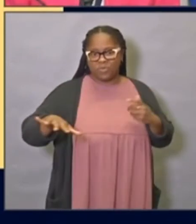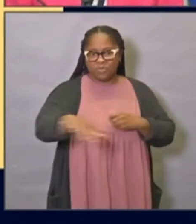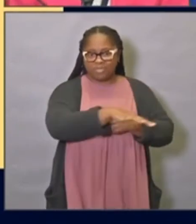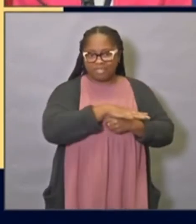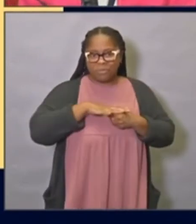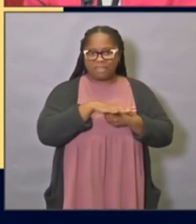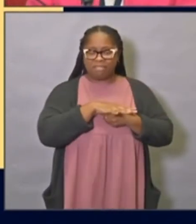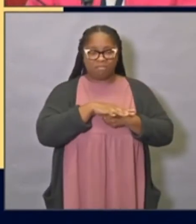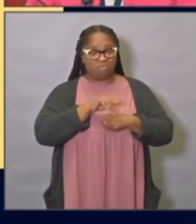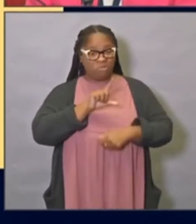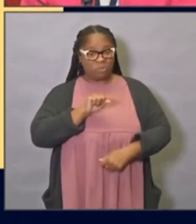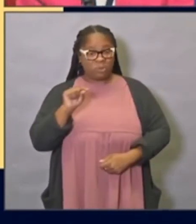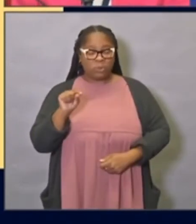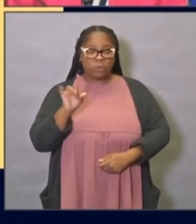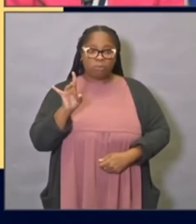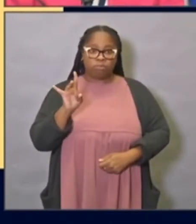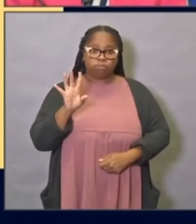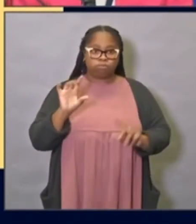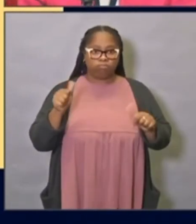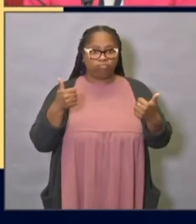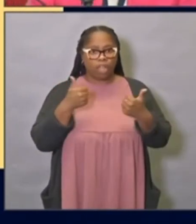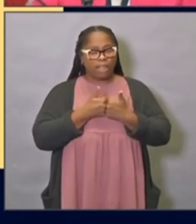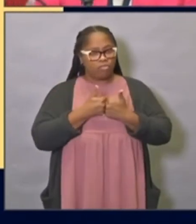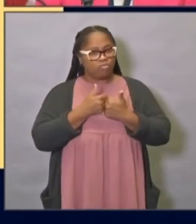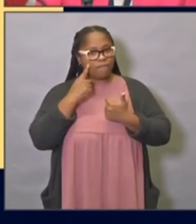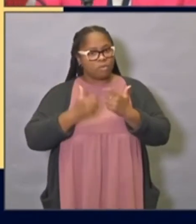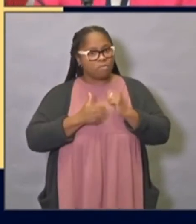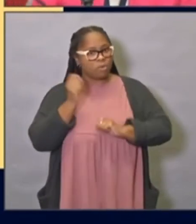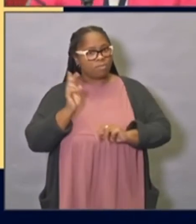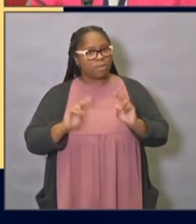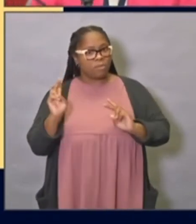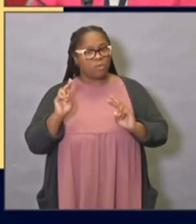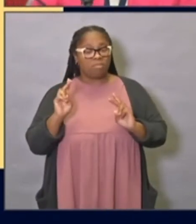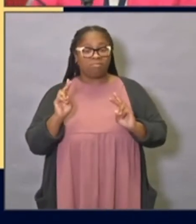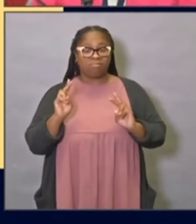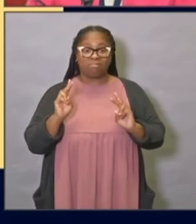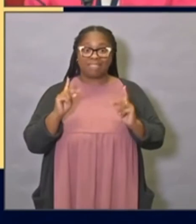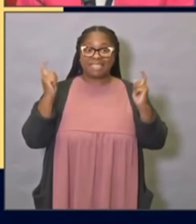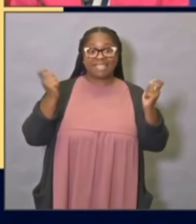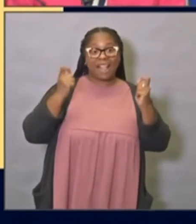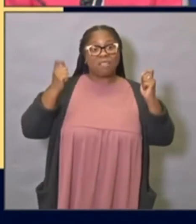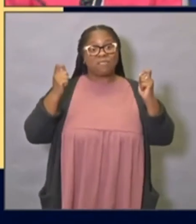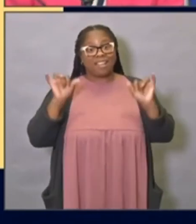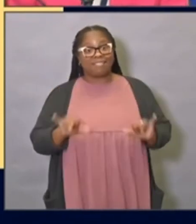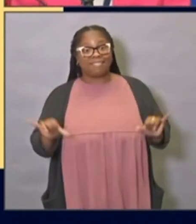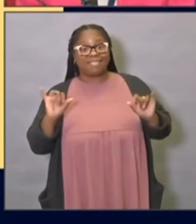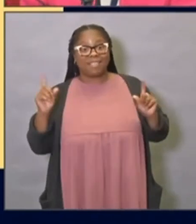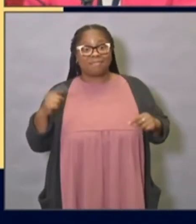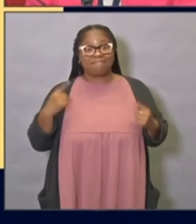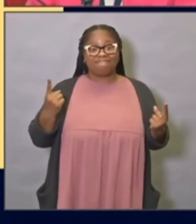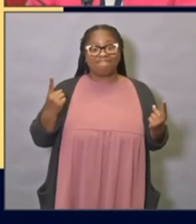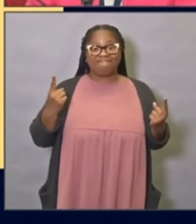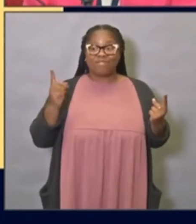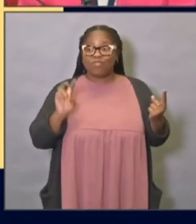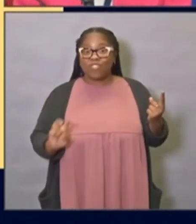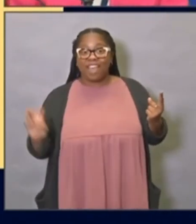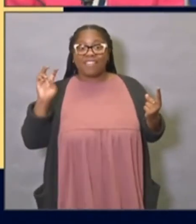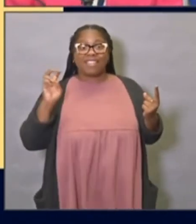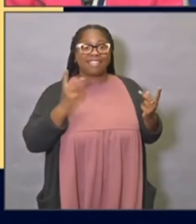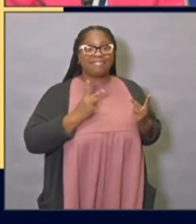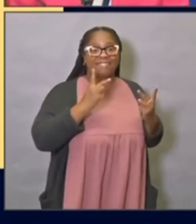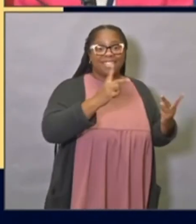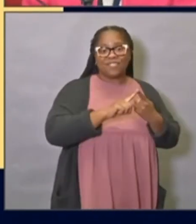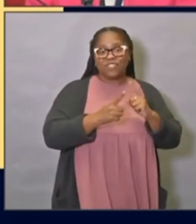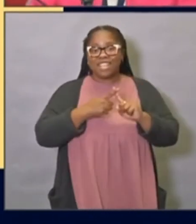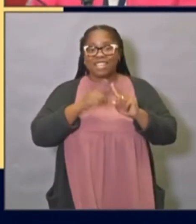extraordinarily difficult for almost everyone, and we're not celebrating the holidays the way we want to. Traveling, seeing friends and